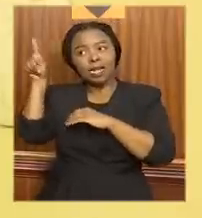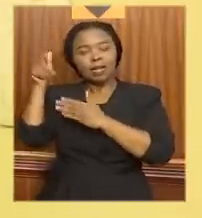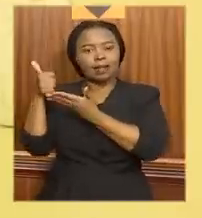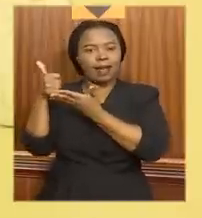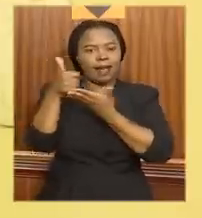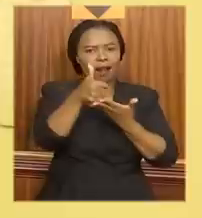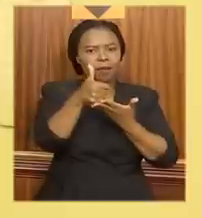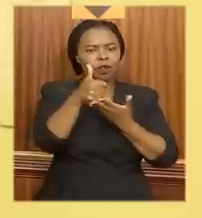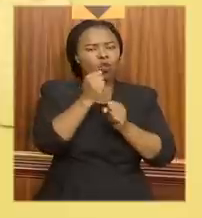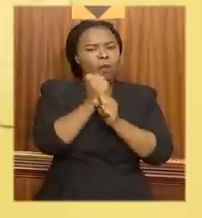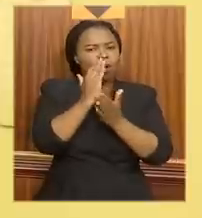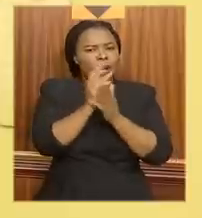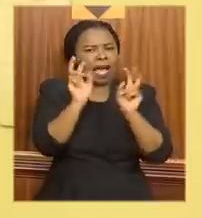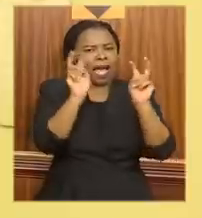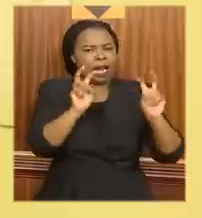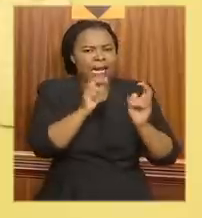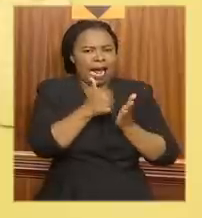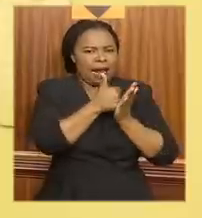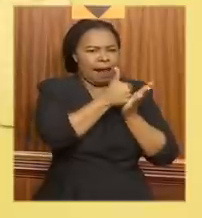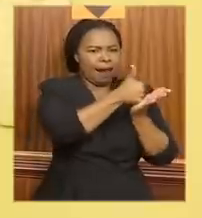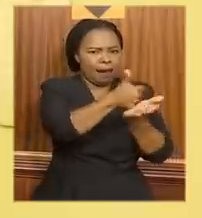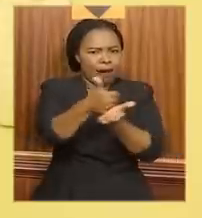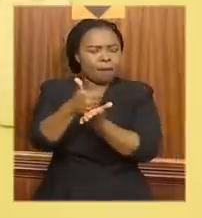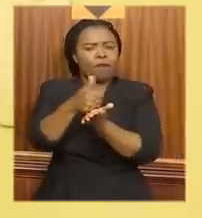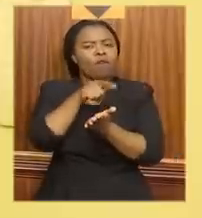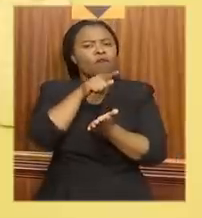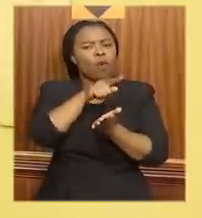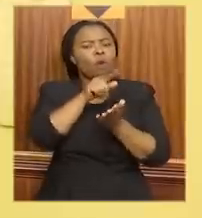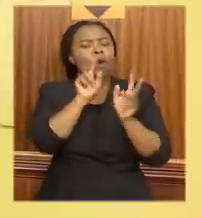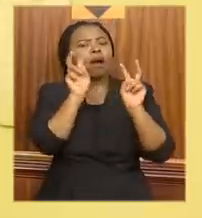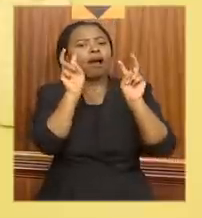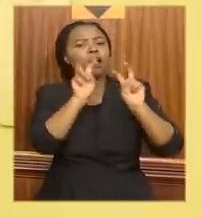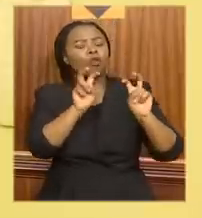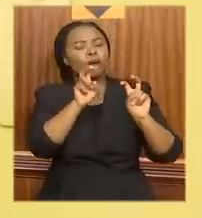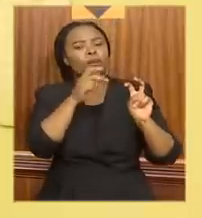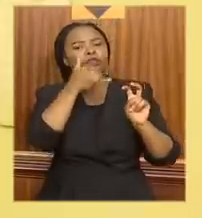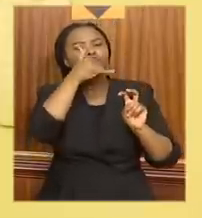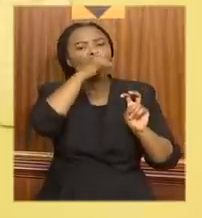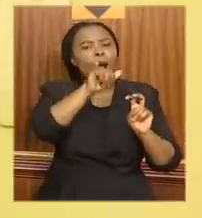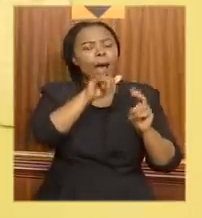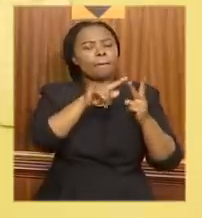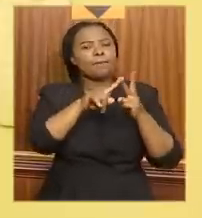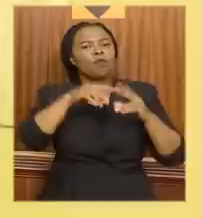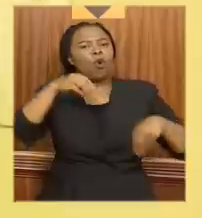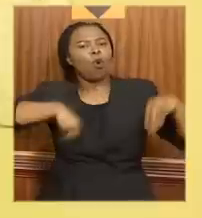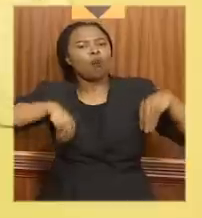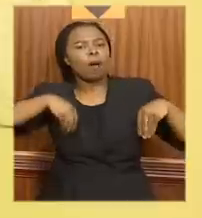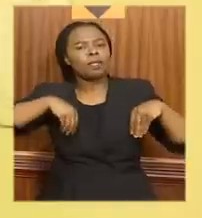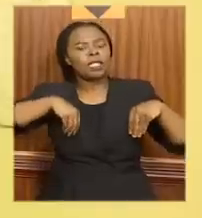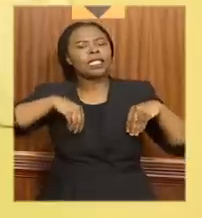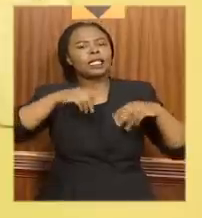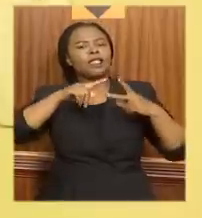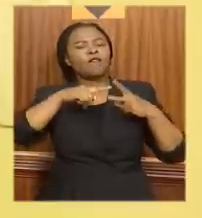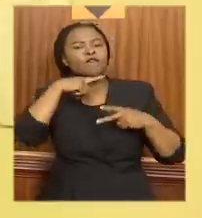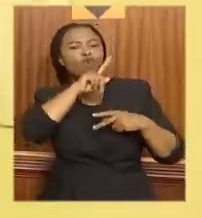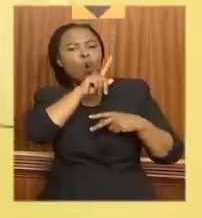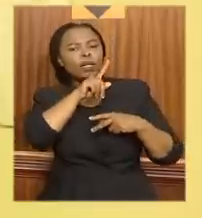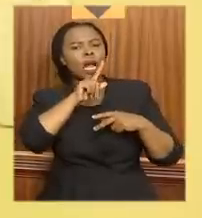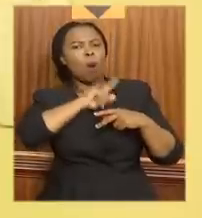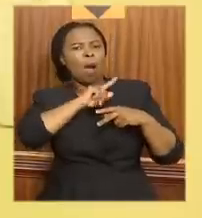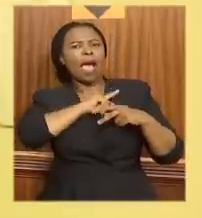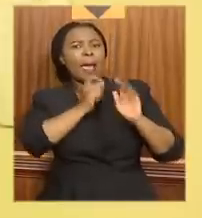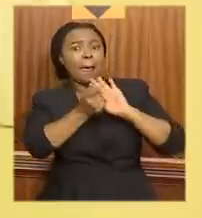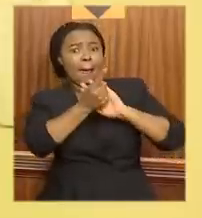confronting crime and corruption and fraud that has tended to be quite rife in